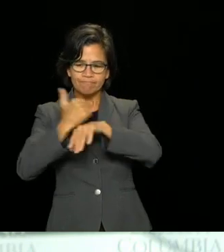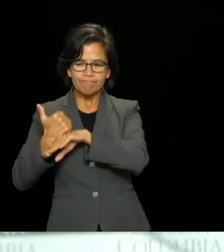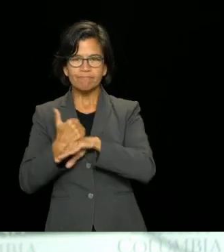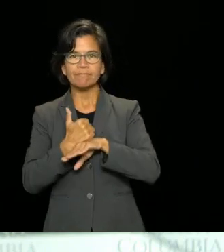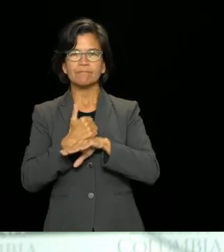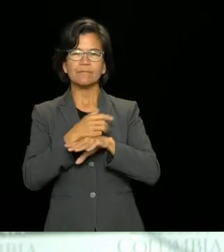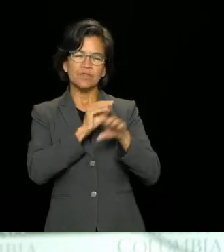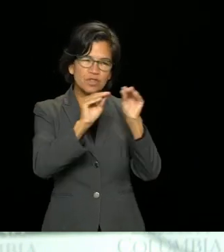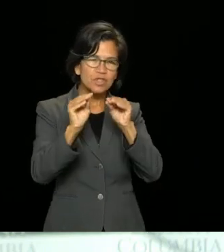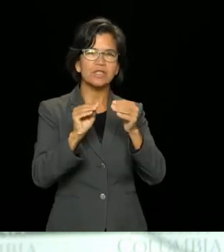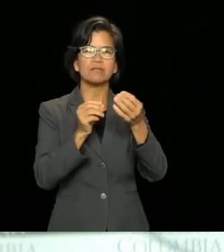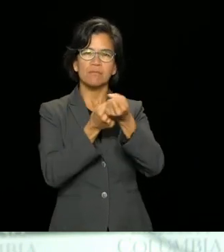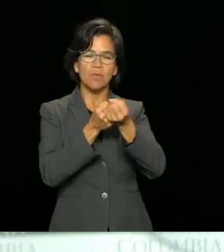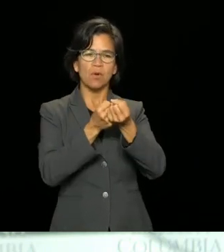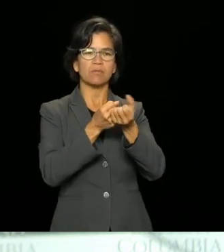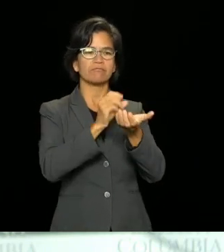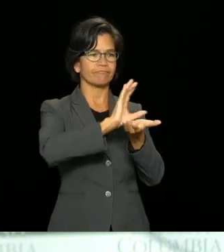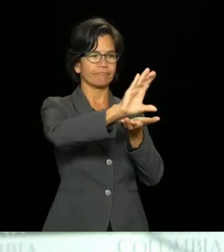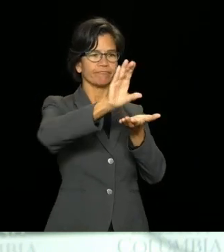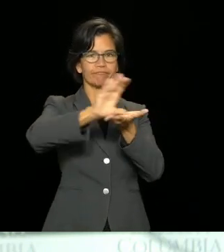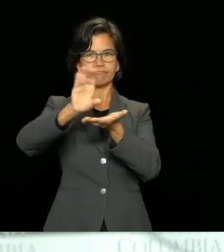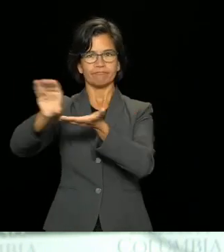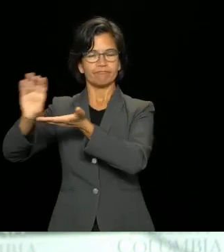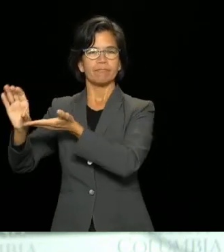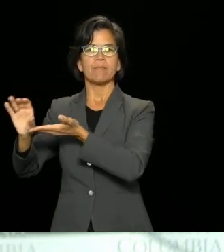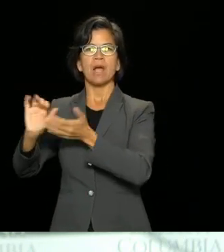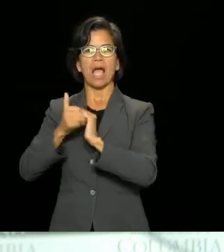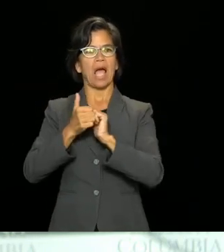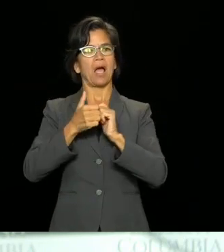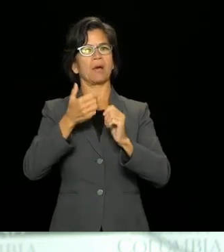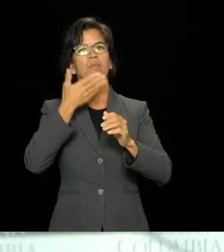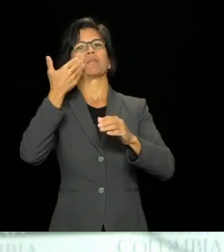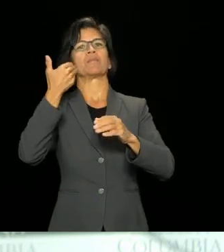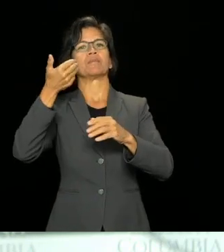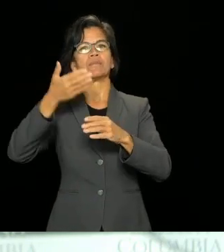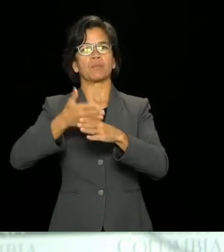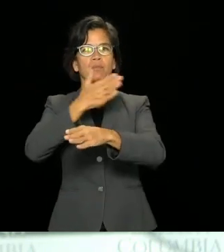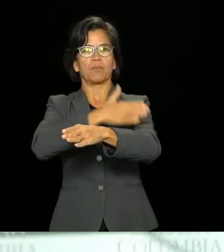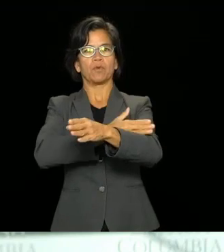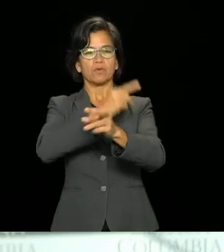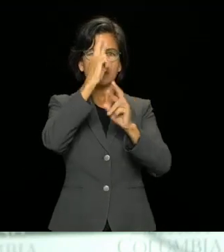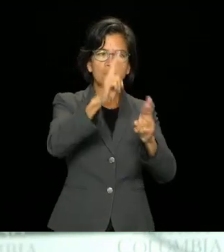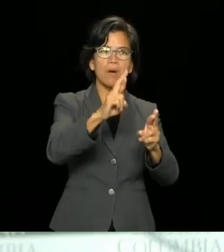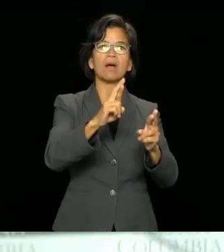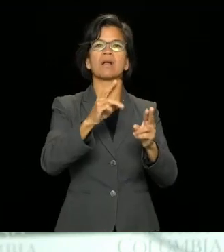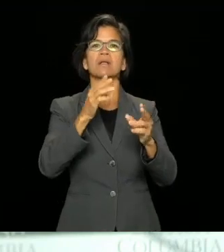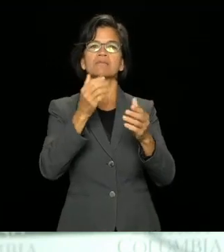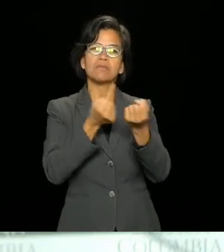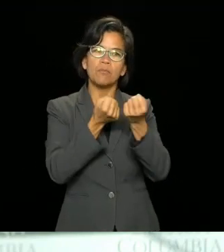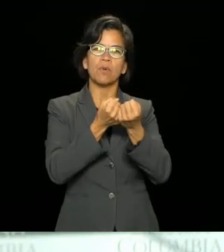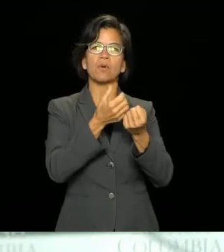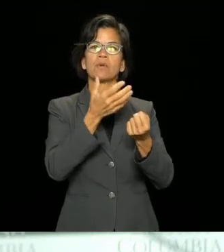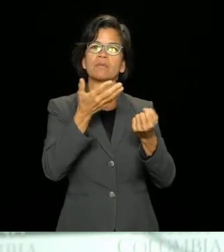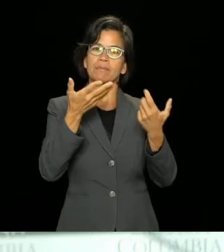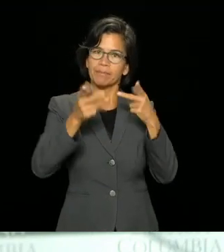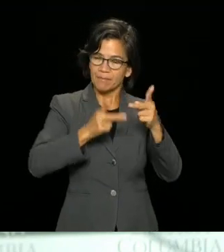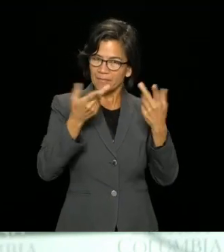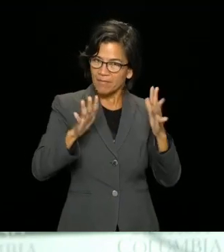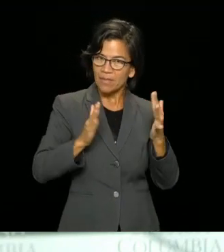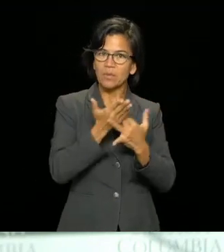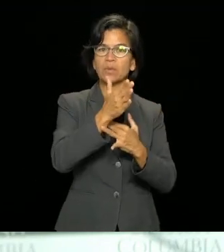for respect and dignity for survivors of sexual assault in our province. Thank you so much. And I would like to